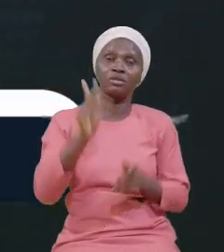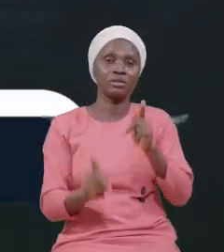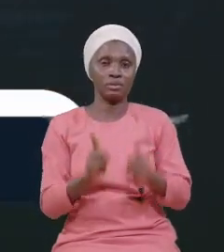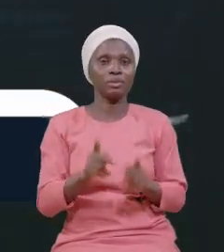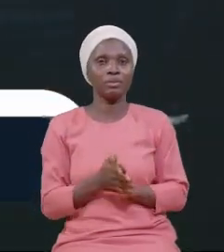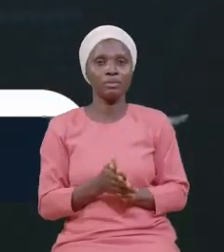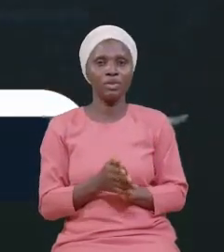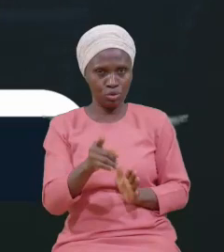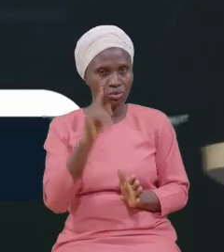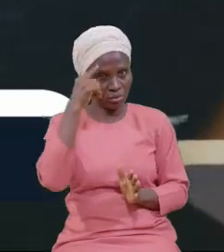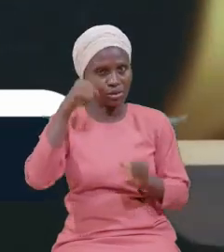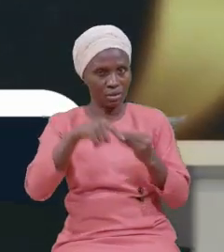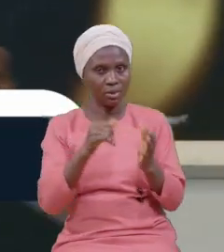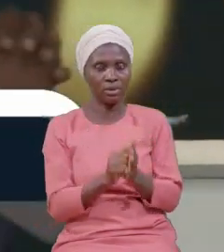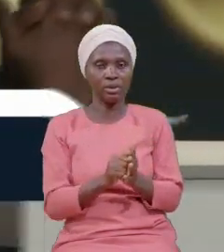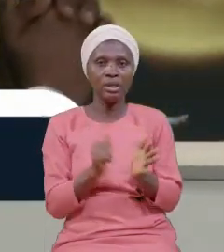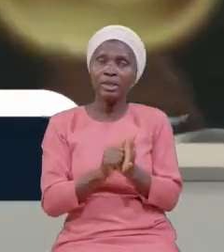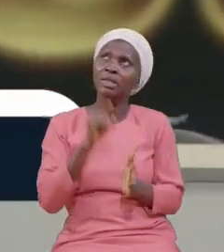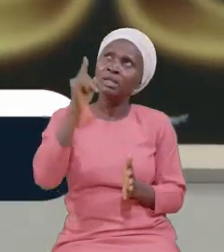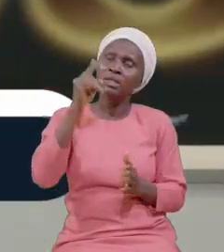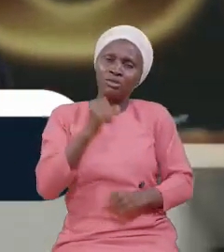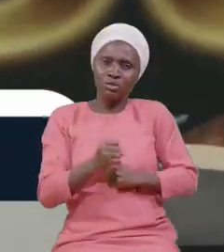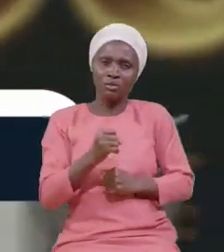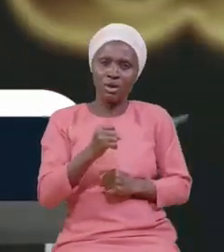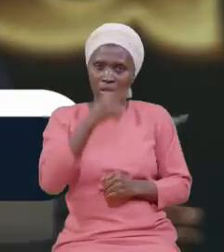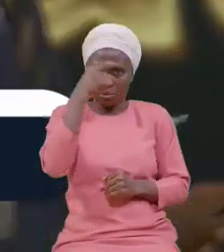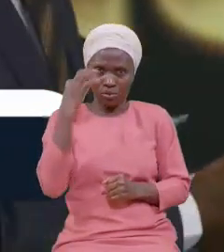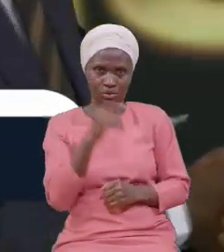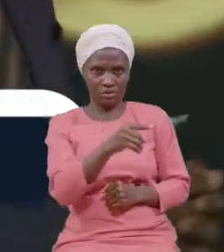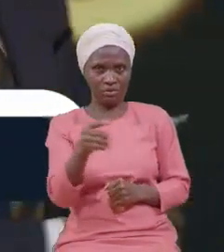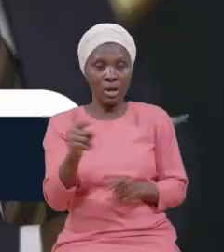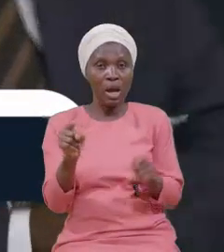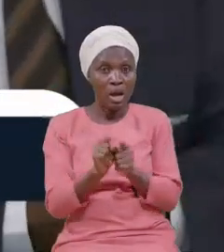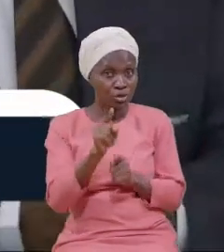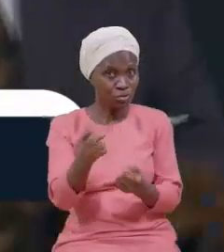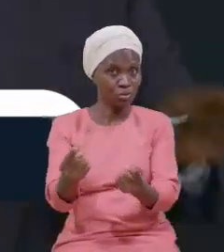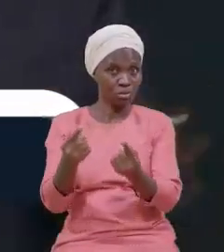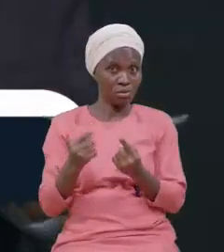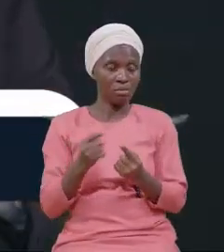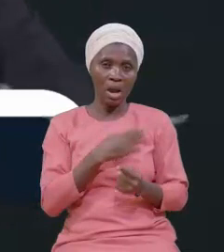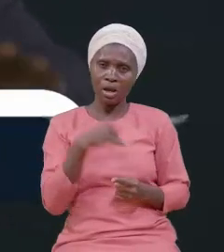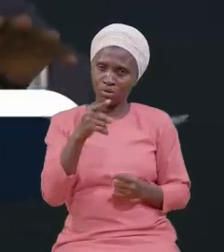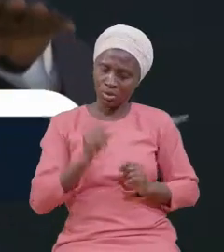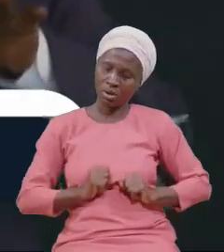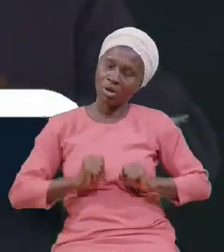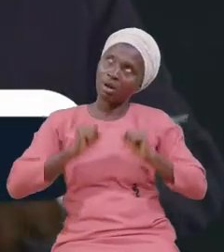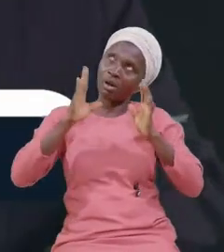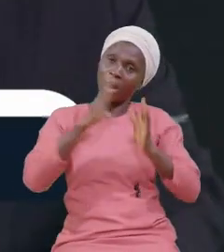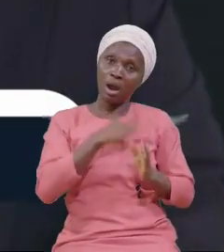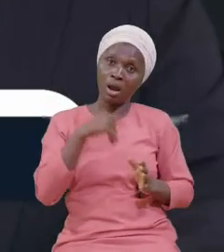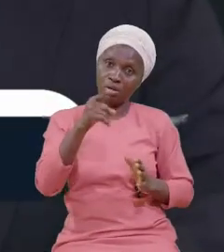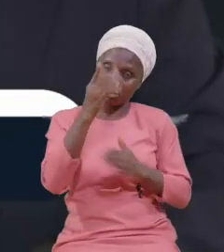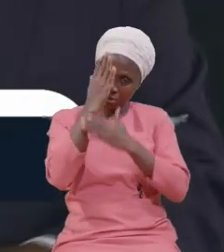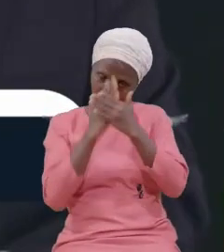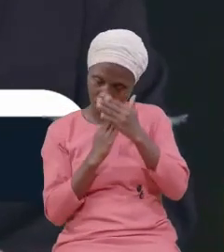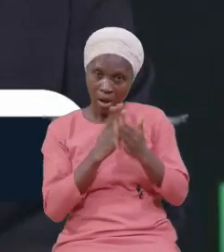that. That he suffered for you. As you come, as you surrender, as you submit, as you are